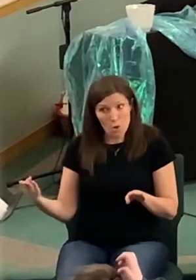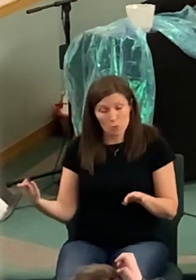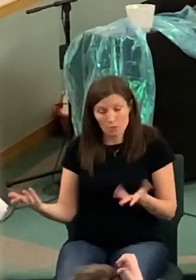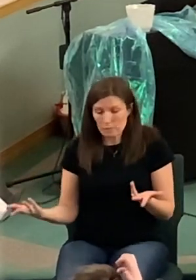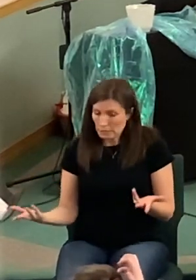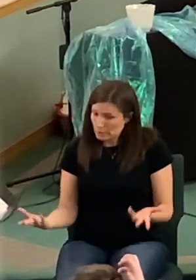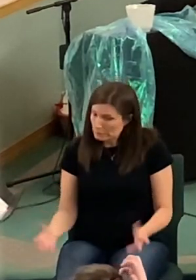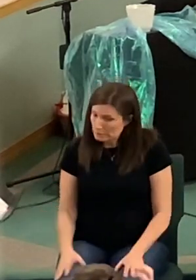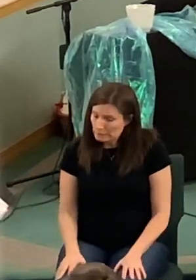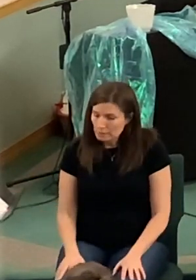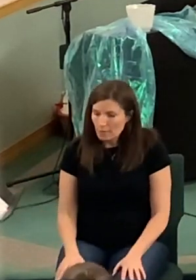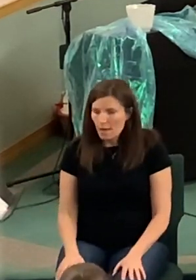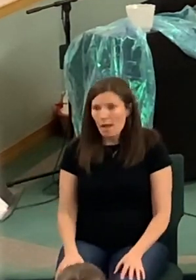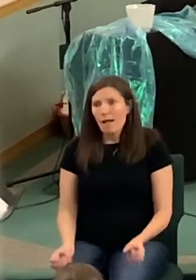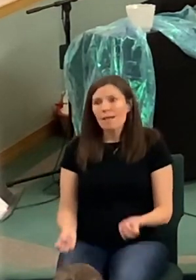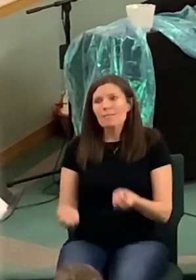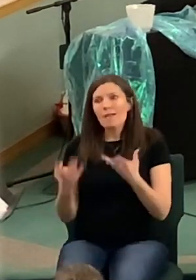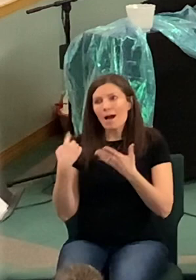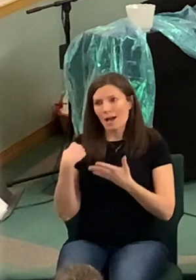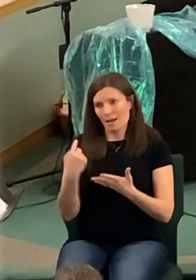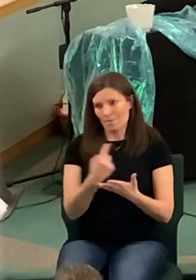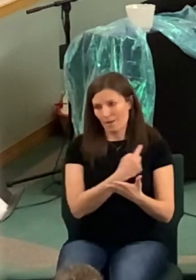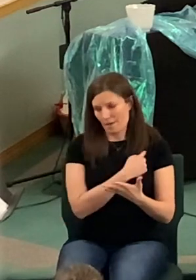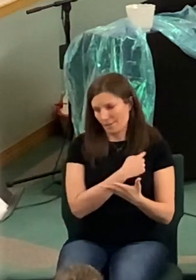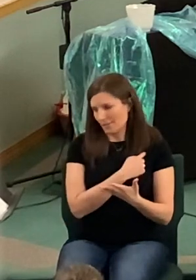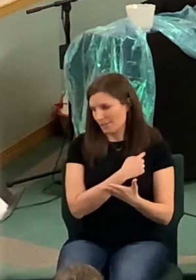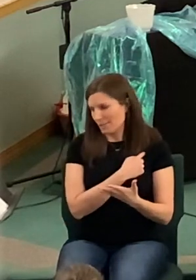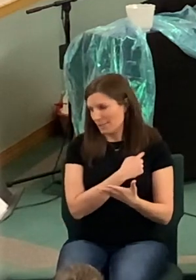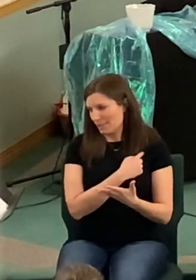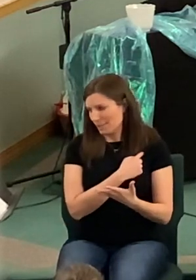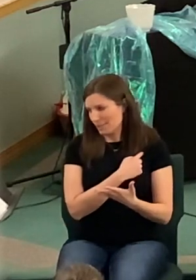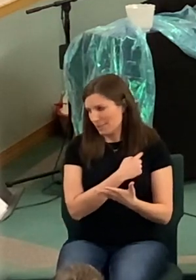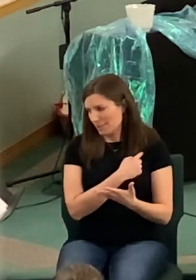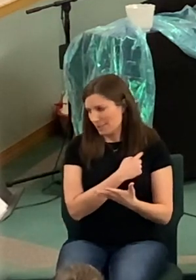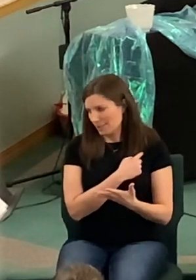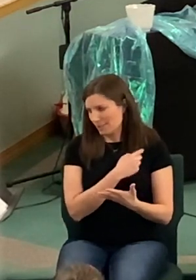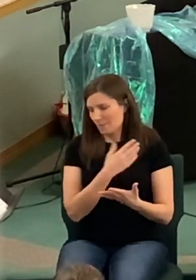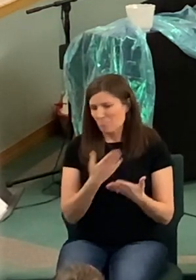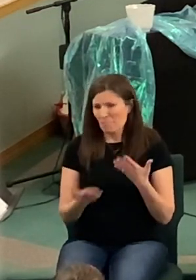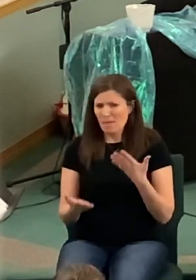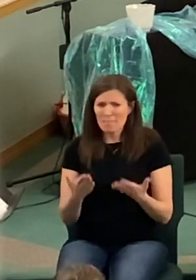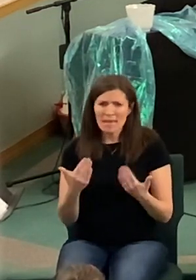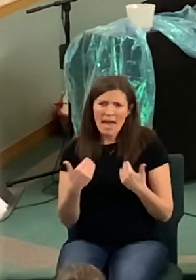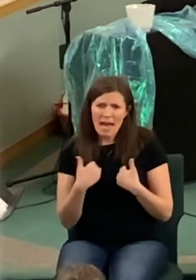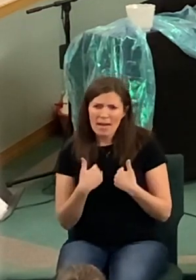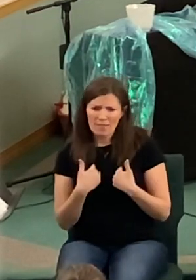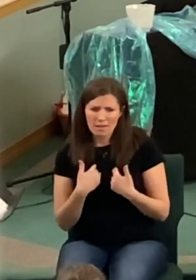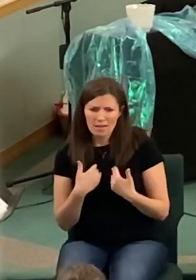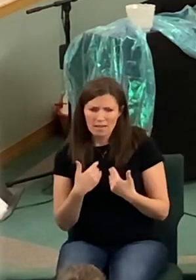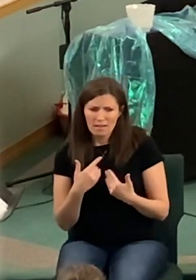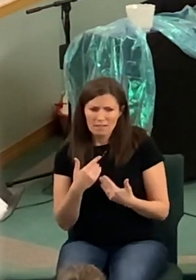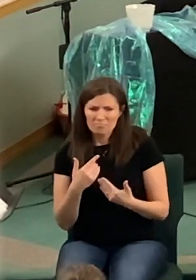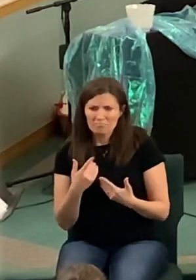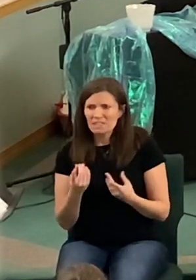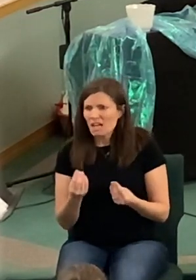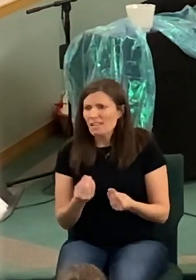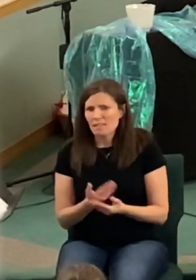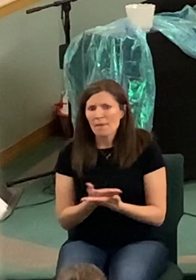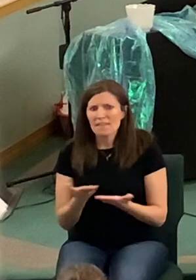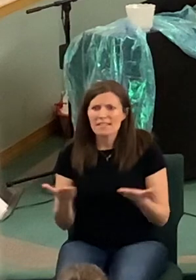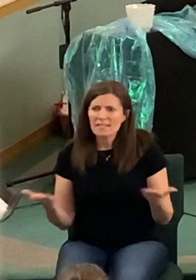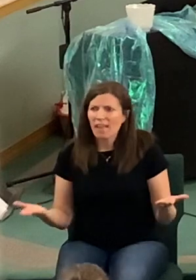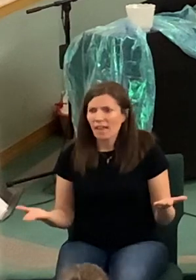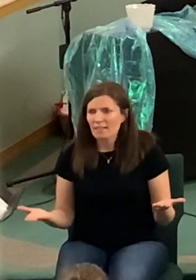Now, most of us maybe have had some of those tendencies in our lives, if we're honest. I saw one